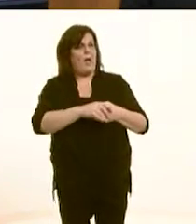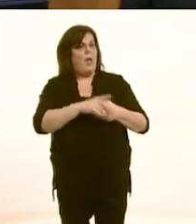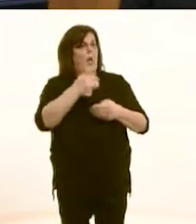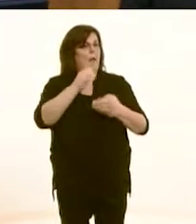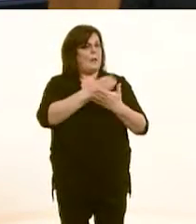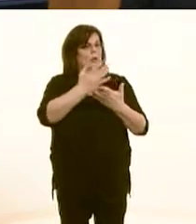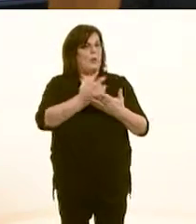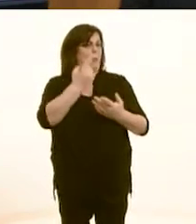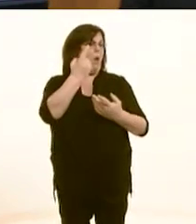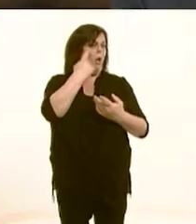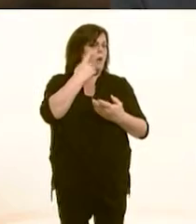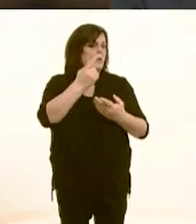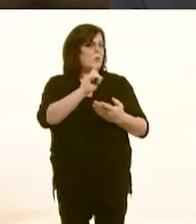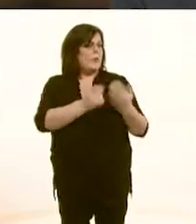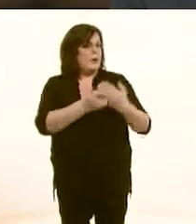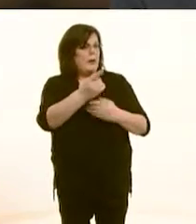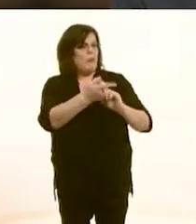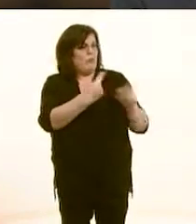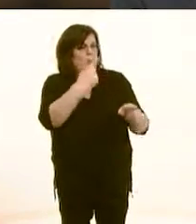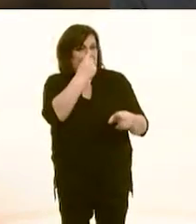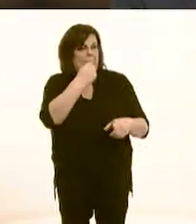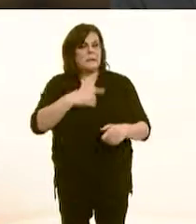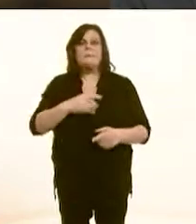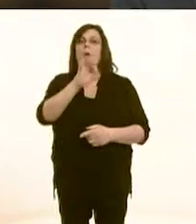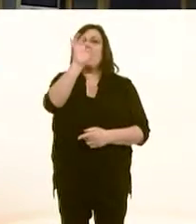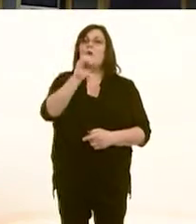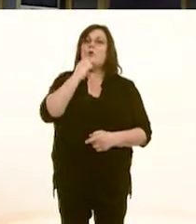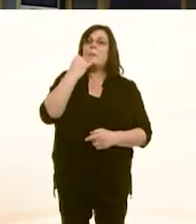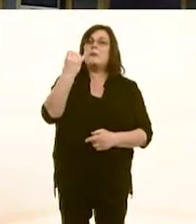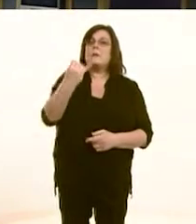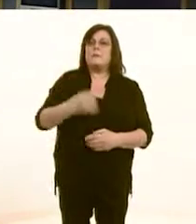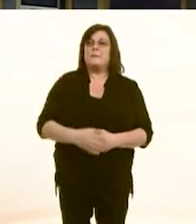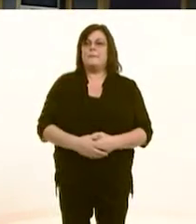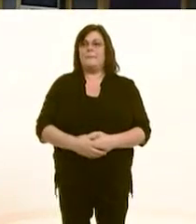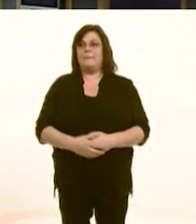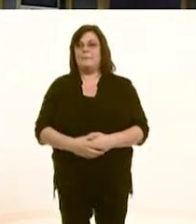investigated and a full answer provided. Question six, Lindsay Whittle.